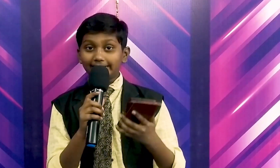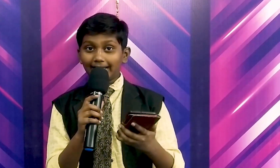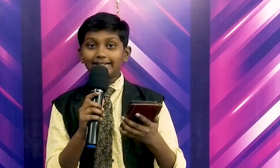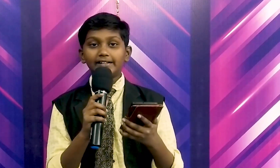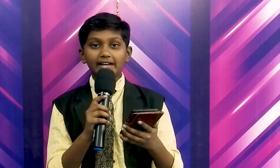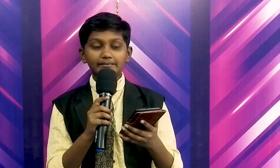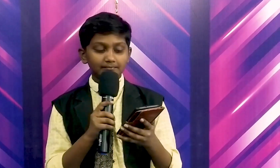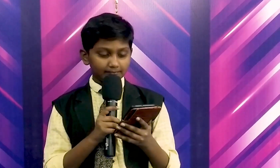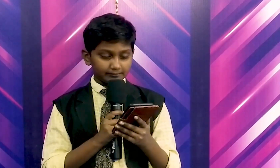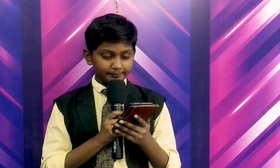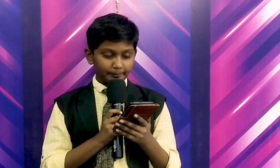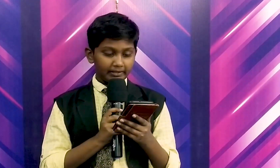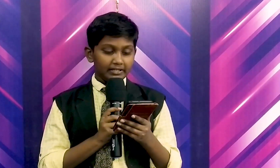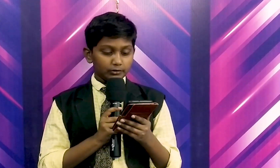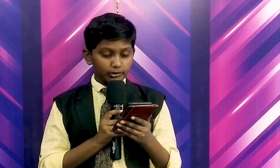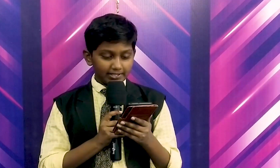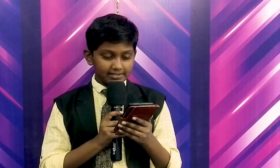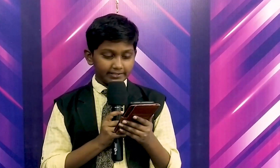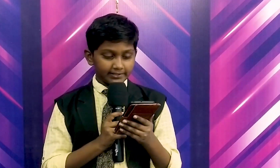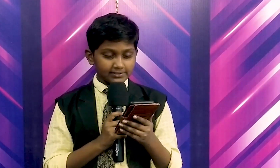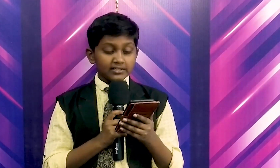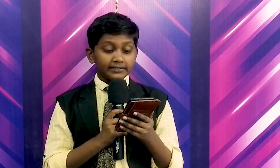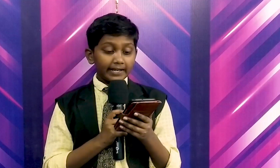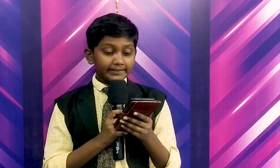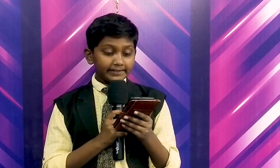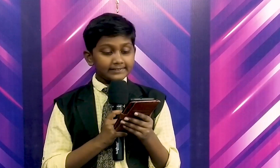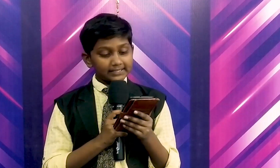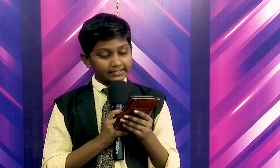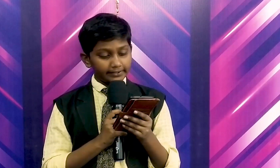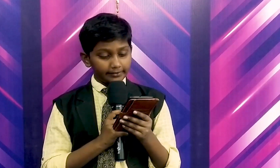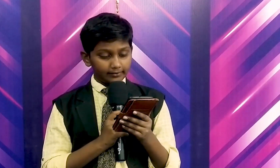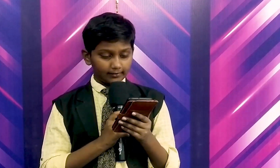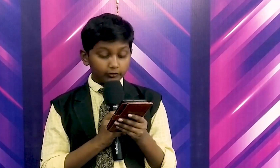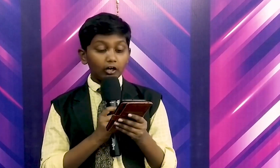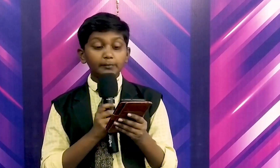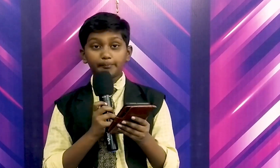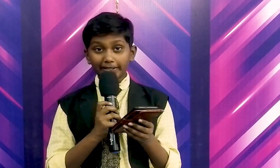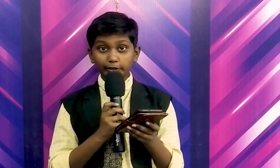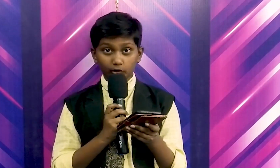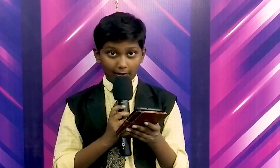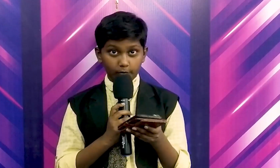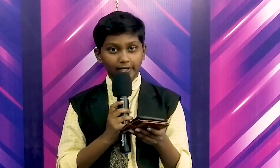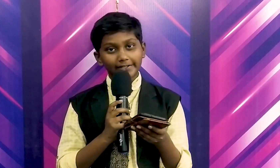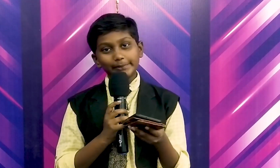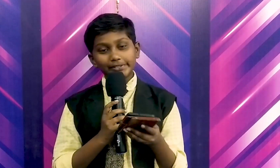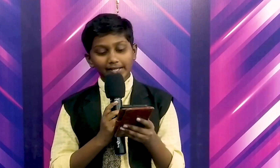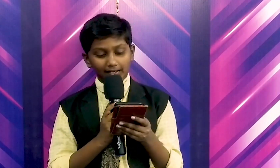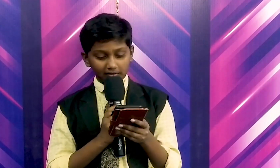time, yali time. Today's date is 19th Sunday. God picked